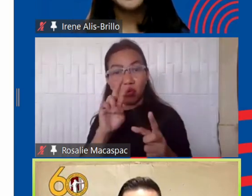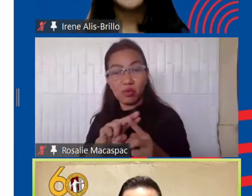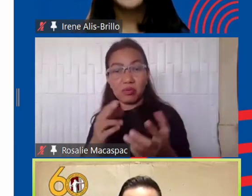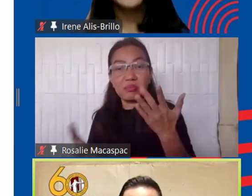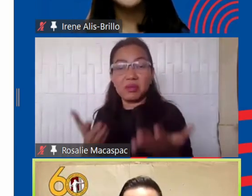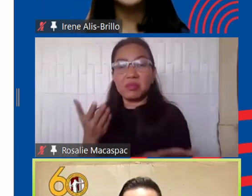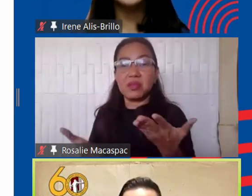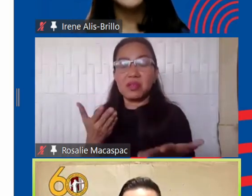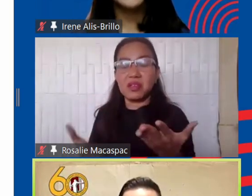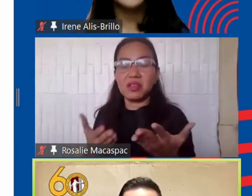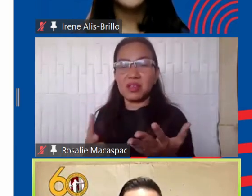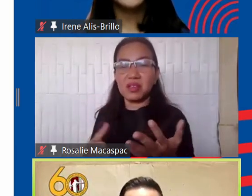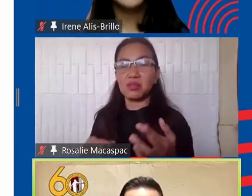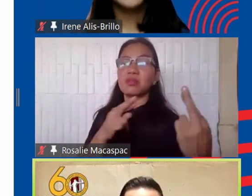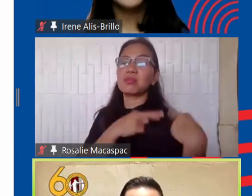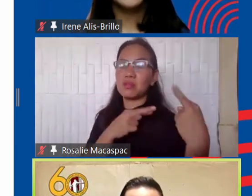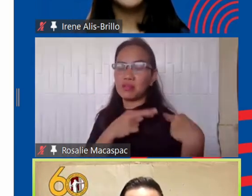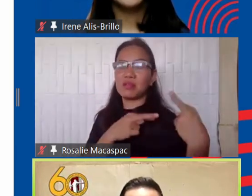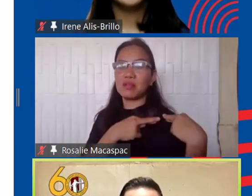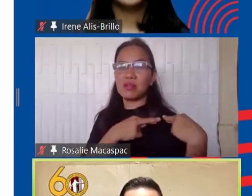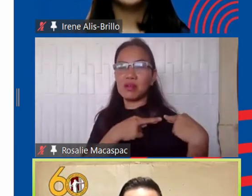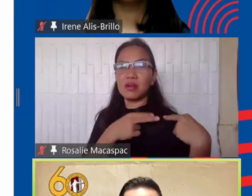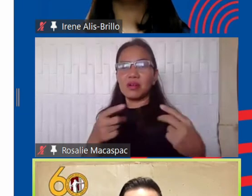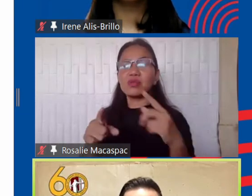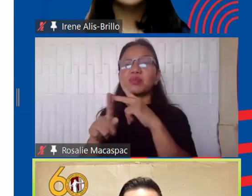be liable to protecting